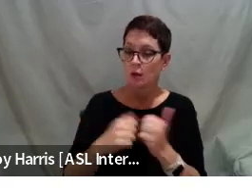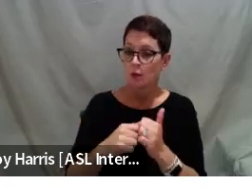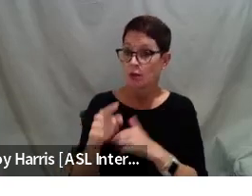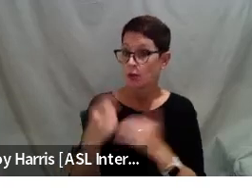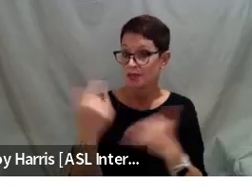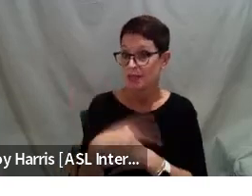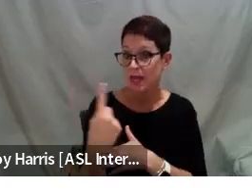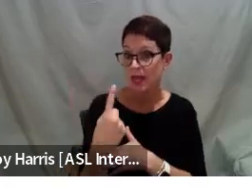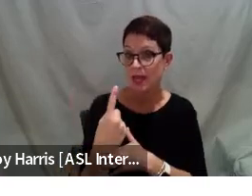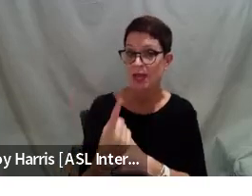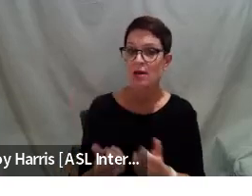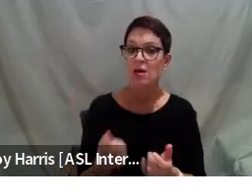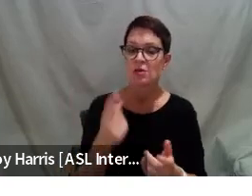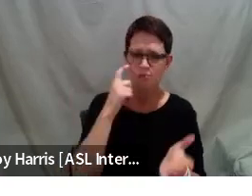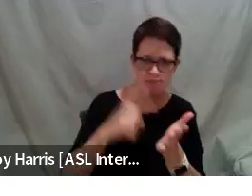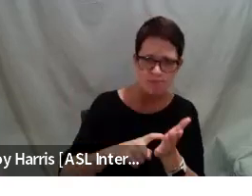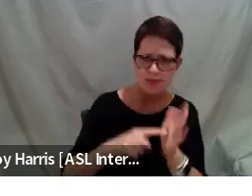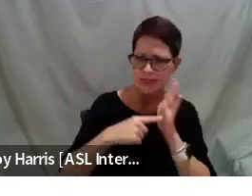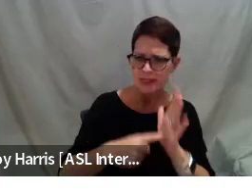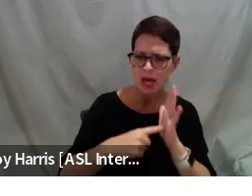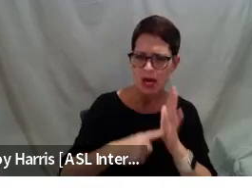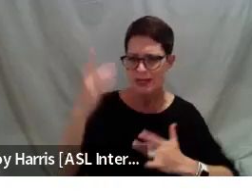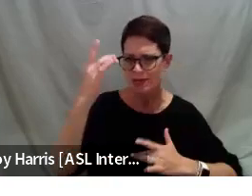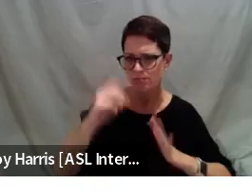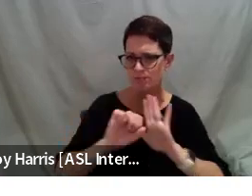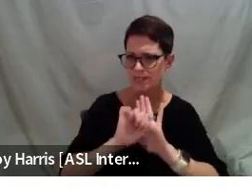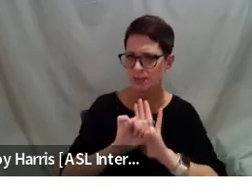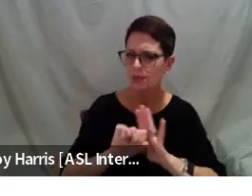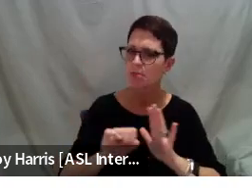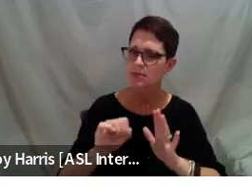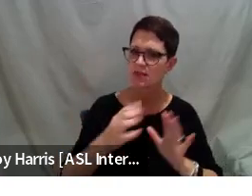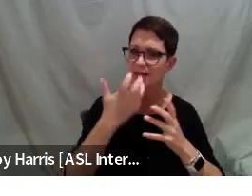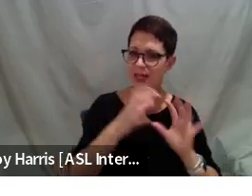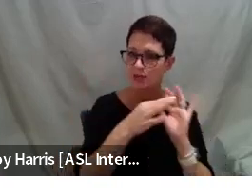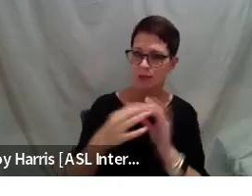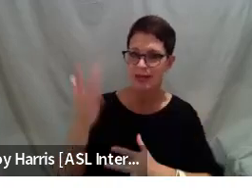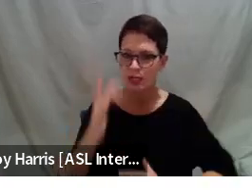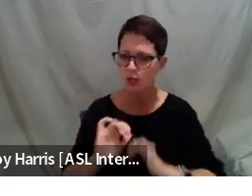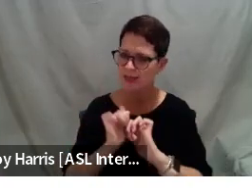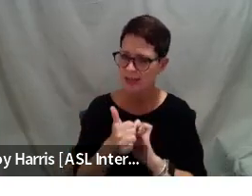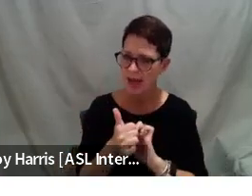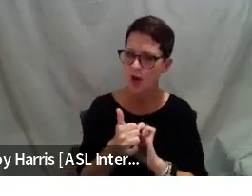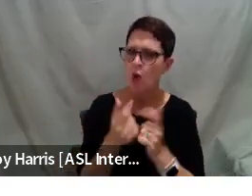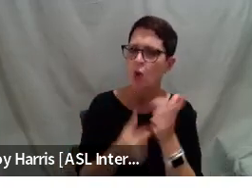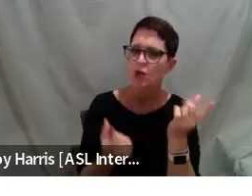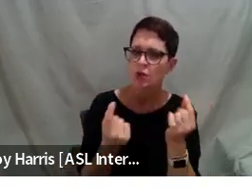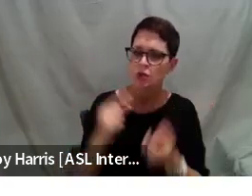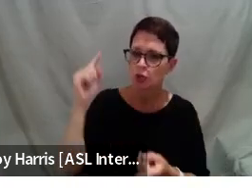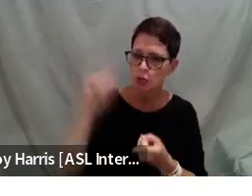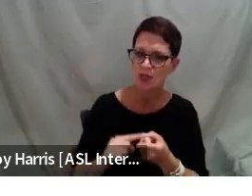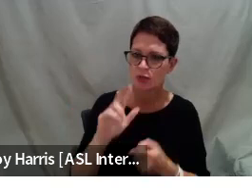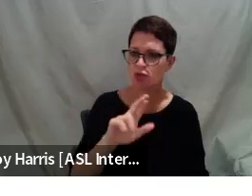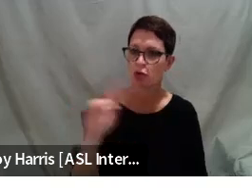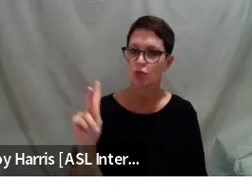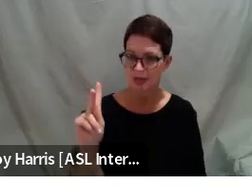about understanding the signs and symptoms of heat-related illness and what you can do to help reduce your